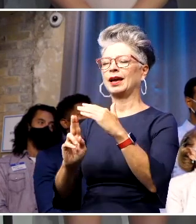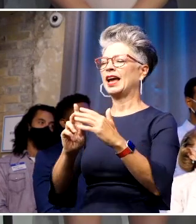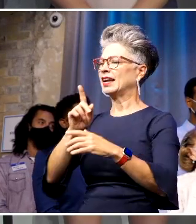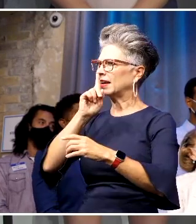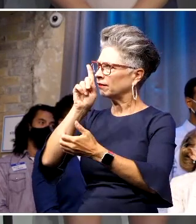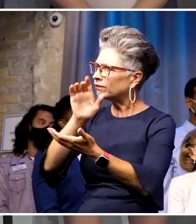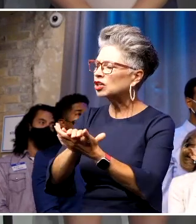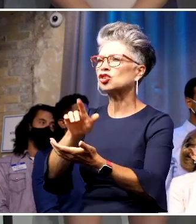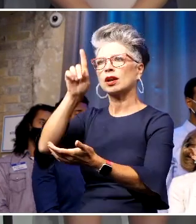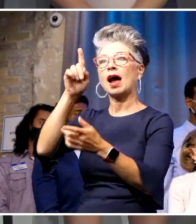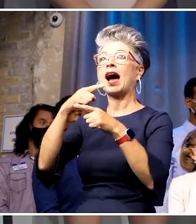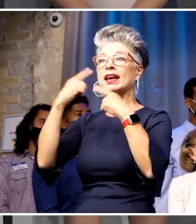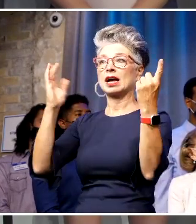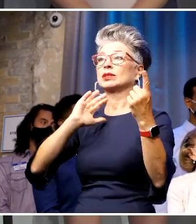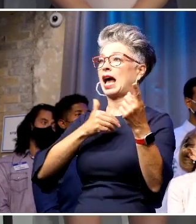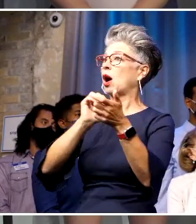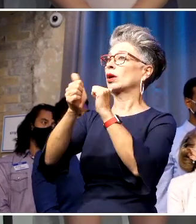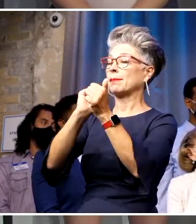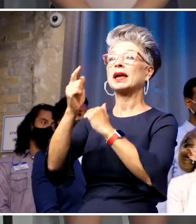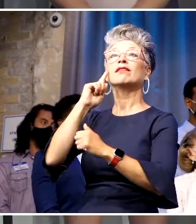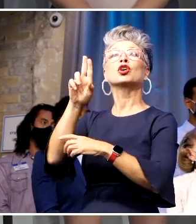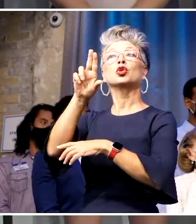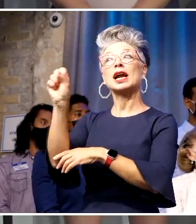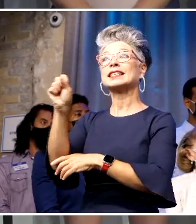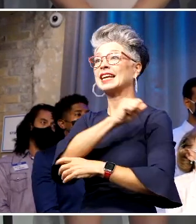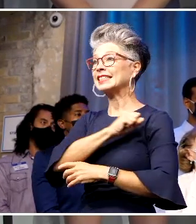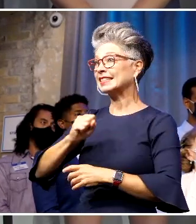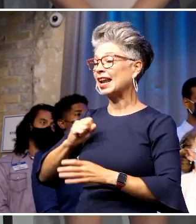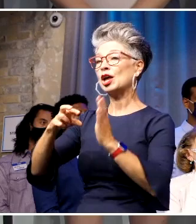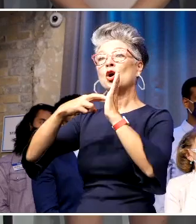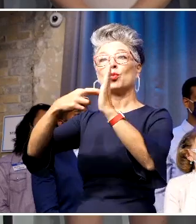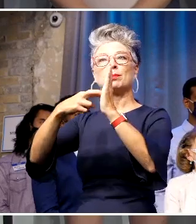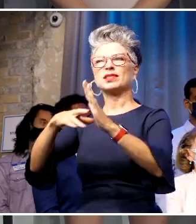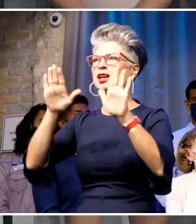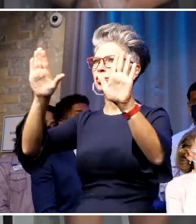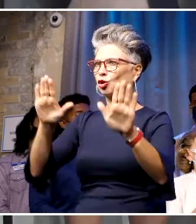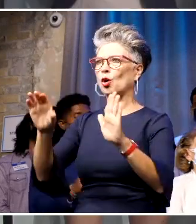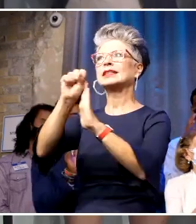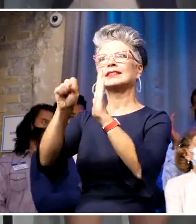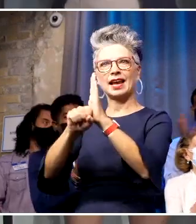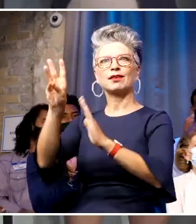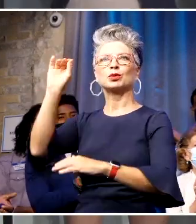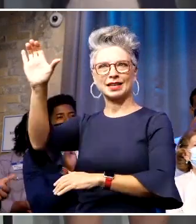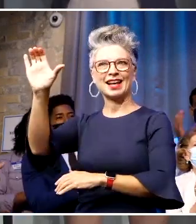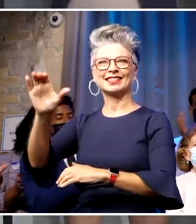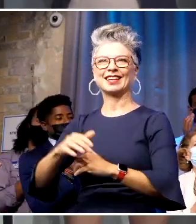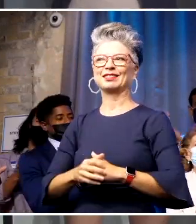I announce our campaign for the United States Senate representing the great state of Wisconsin.